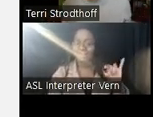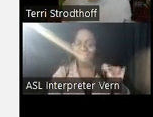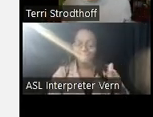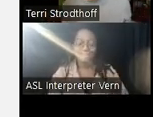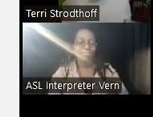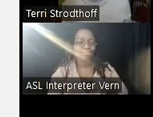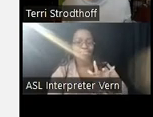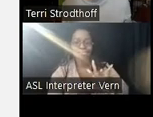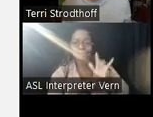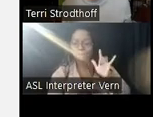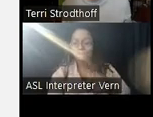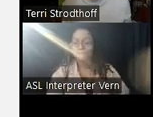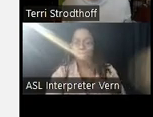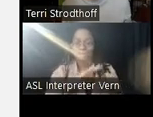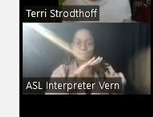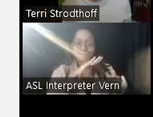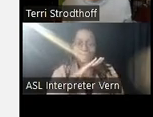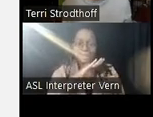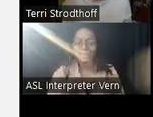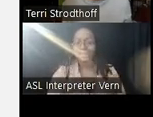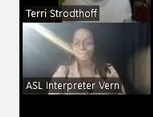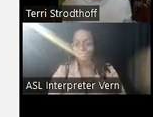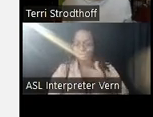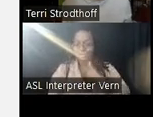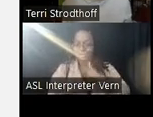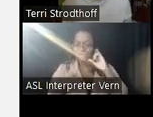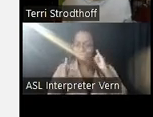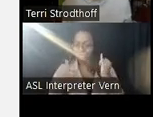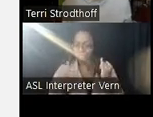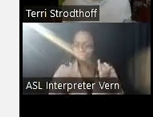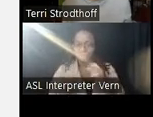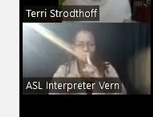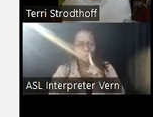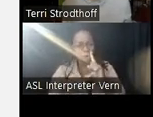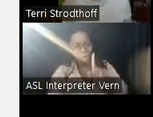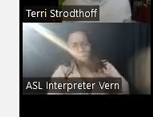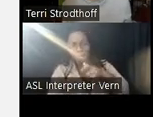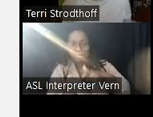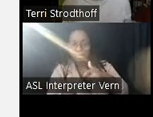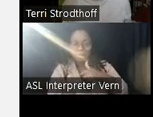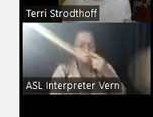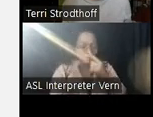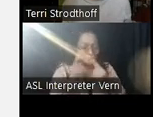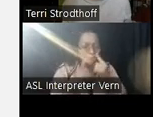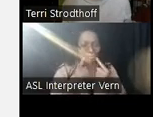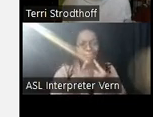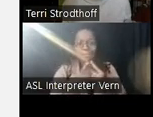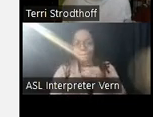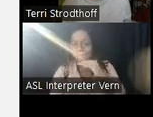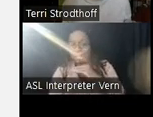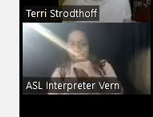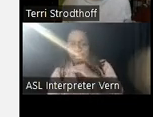and on. We've been developing this list for a long time of lying, deception, and cheating, resentment, revenge,